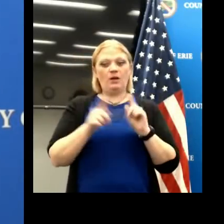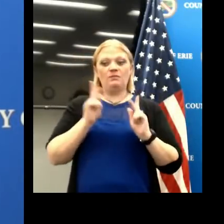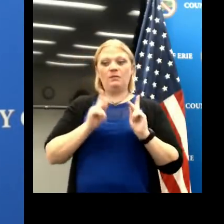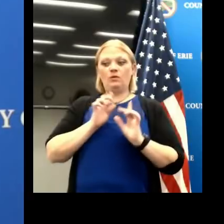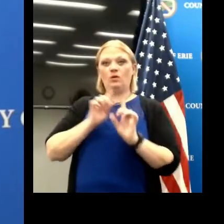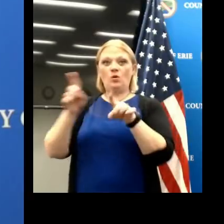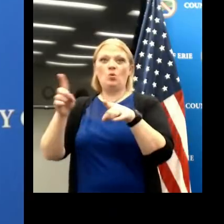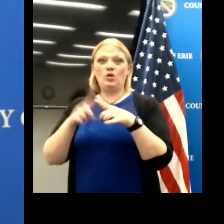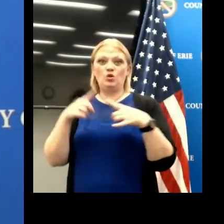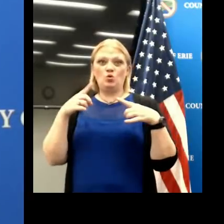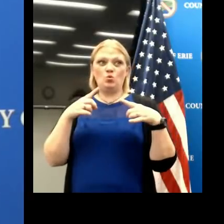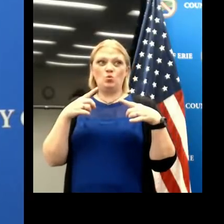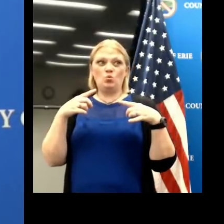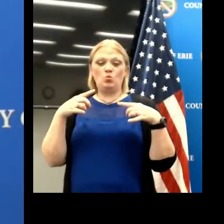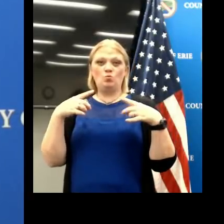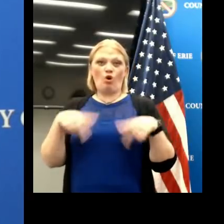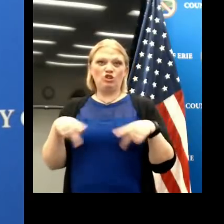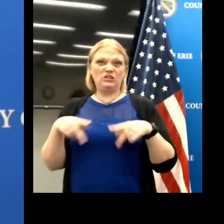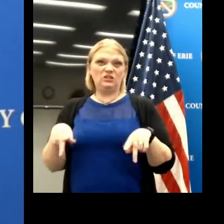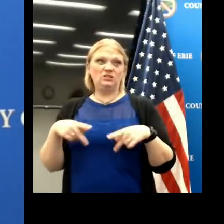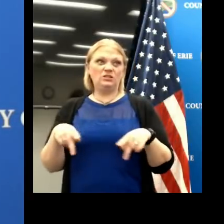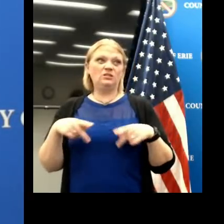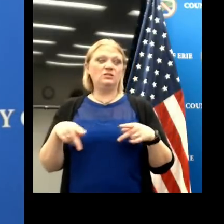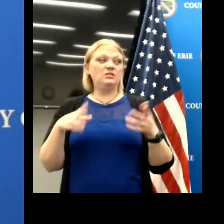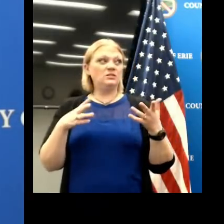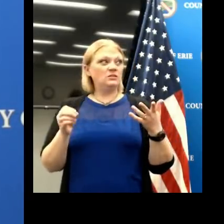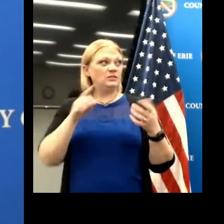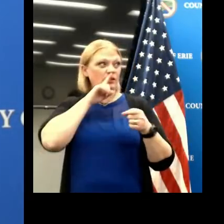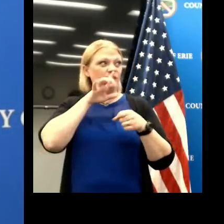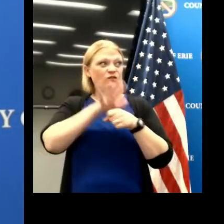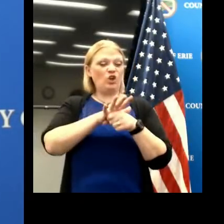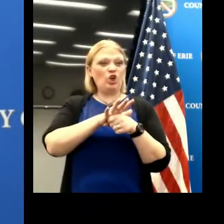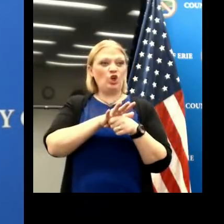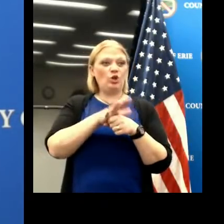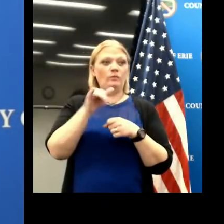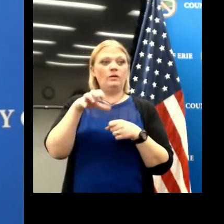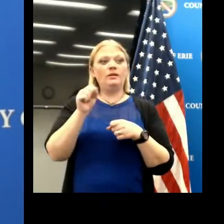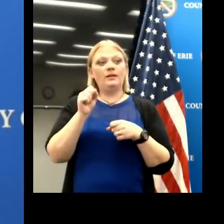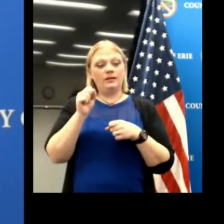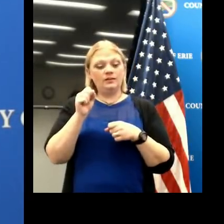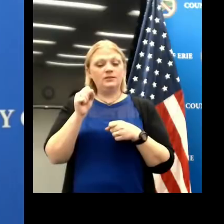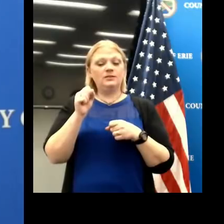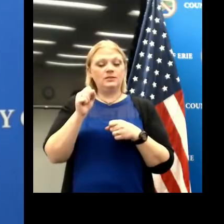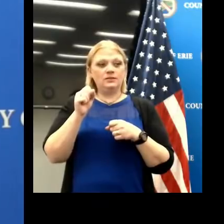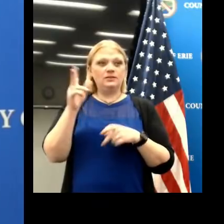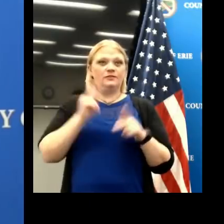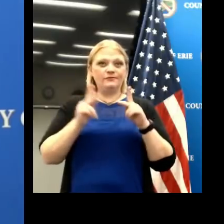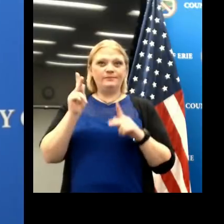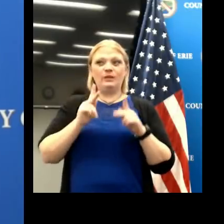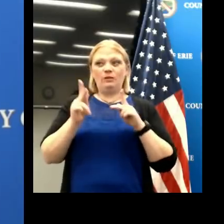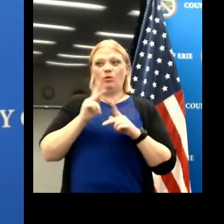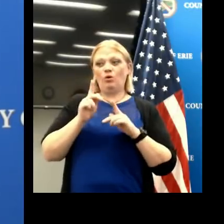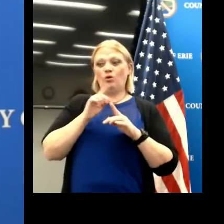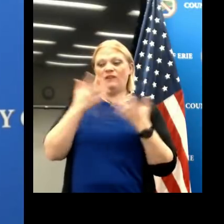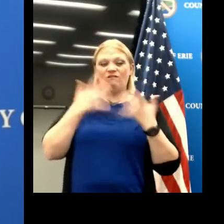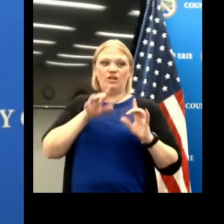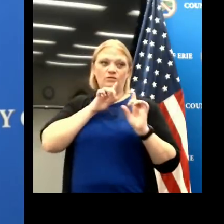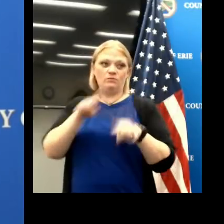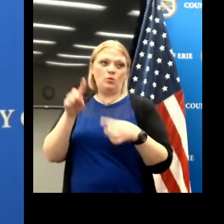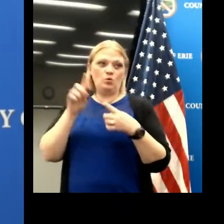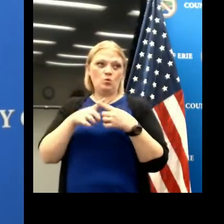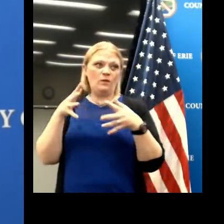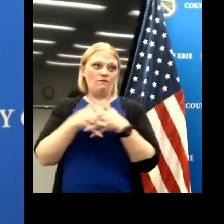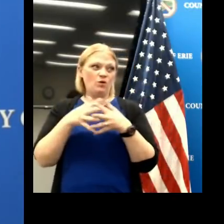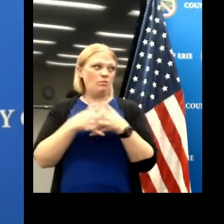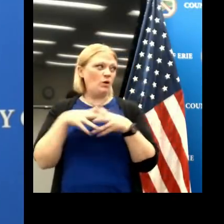parties. And we've had confirmed cases of individuals that attended a party for a Bills